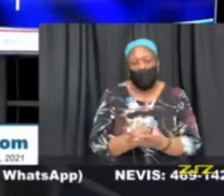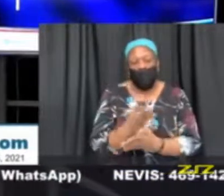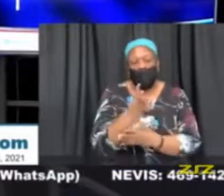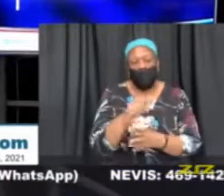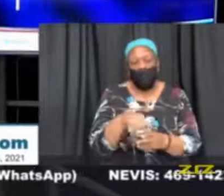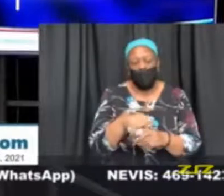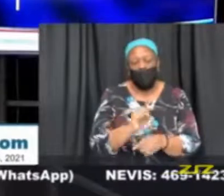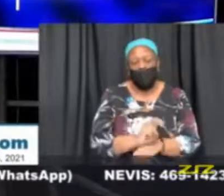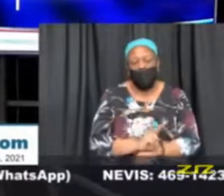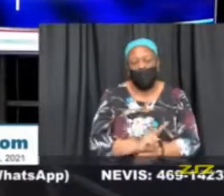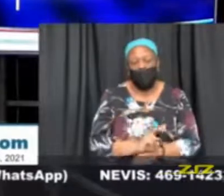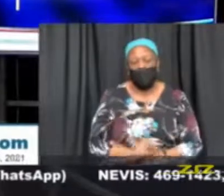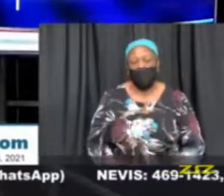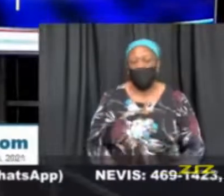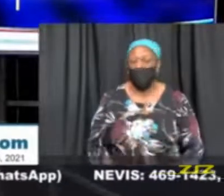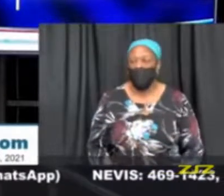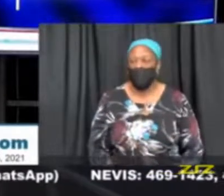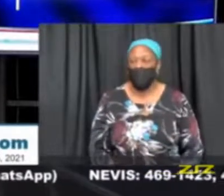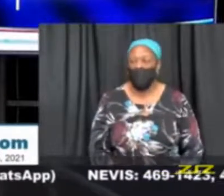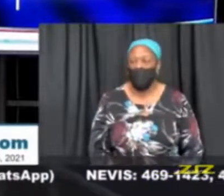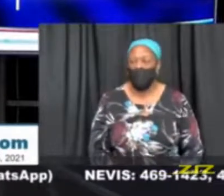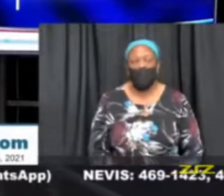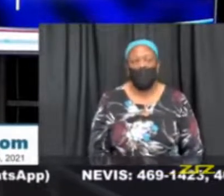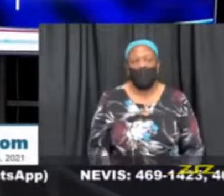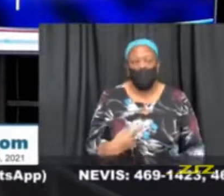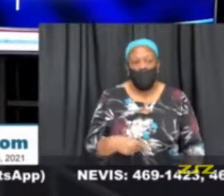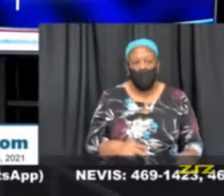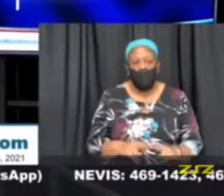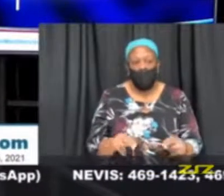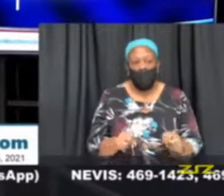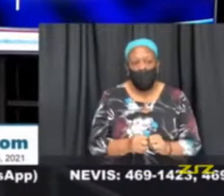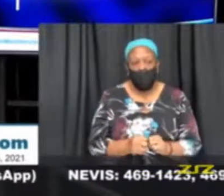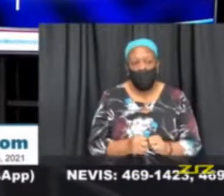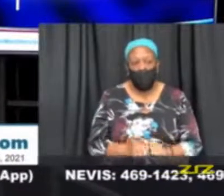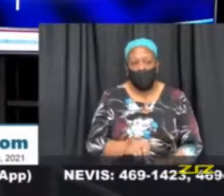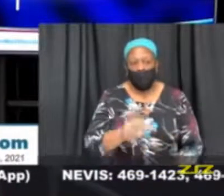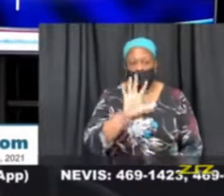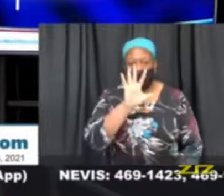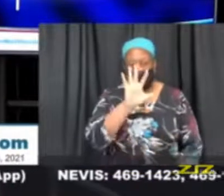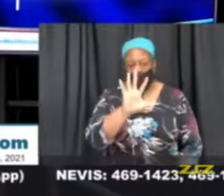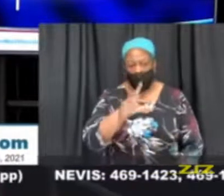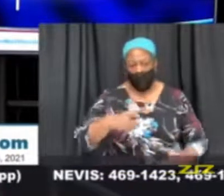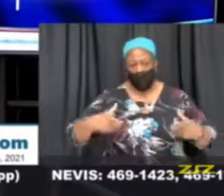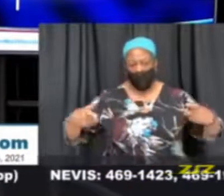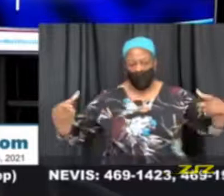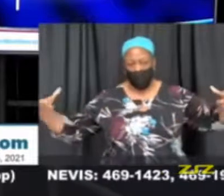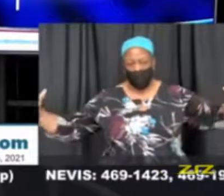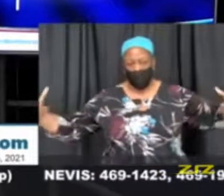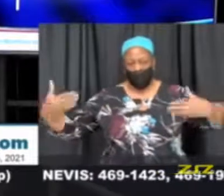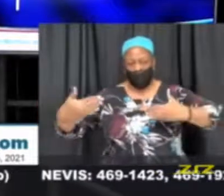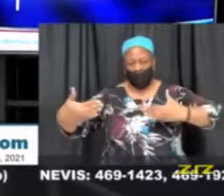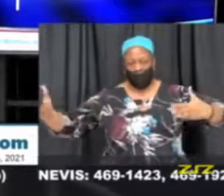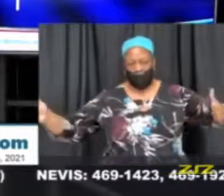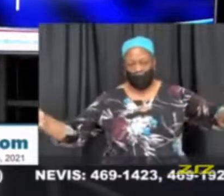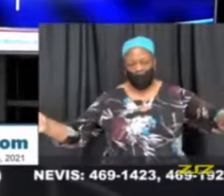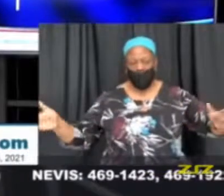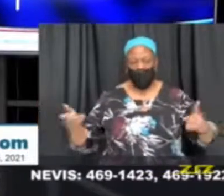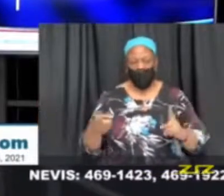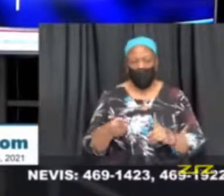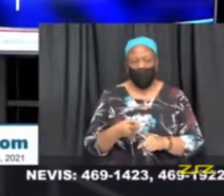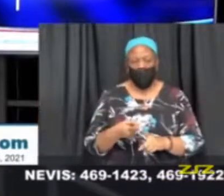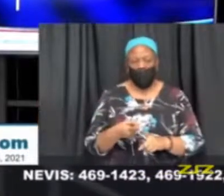To date, St. Kitts and Nevis has contributed 5 containers of relief supplies to St. Vincent